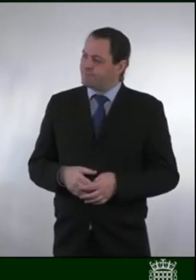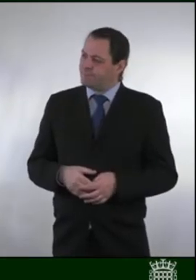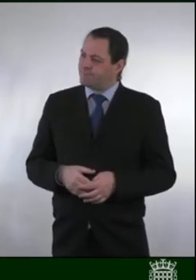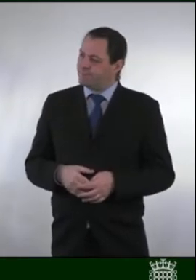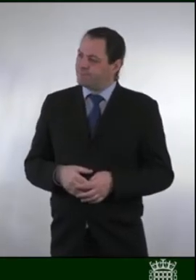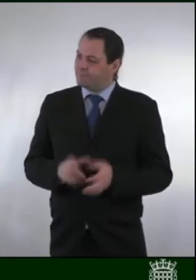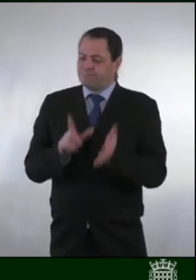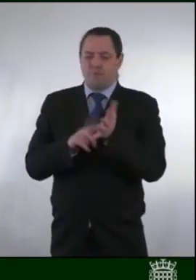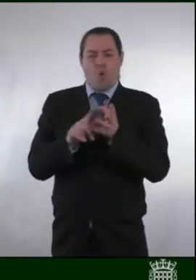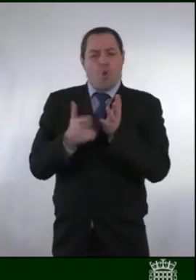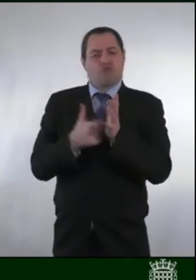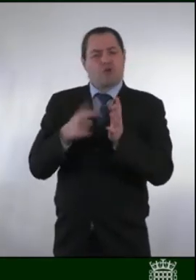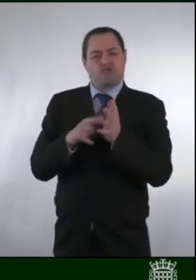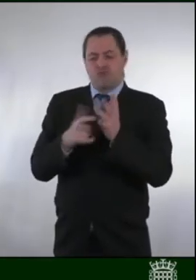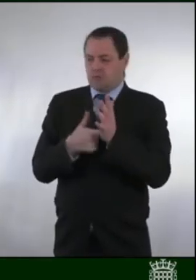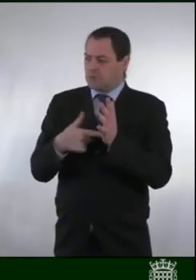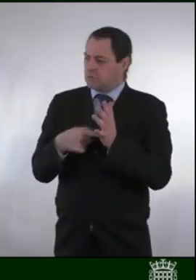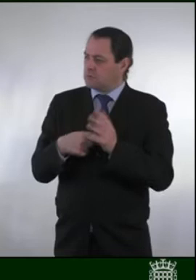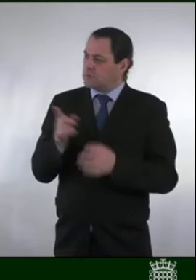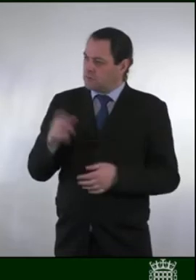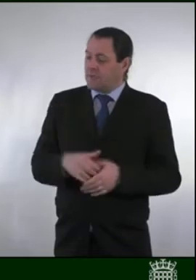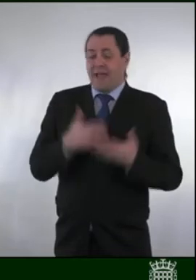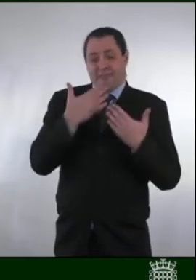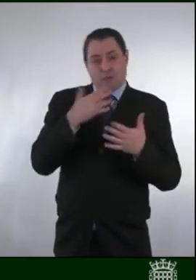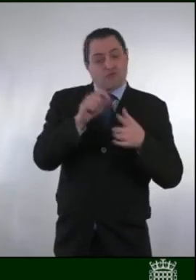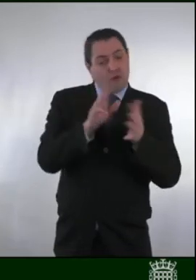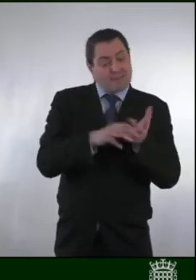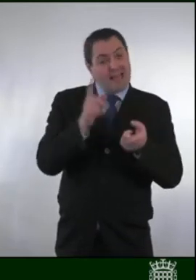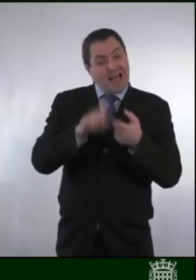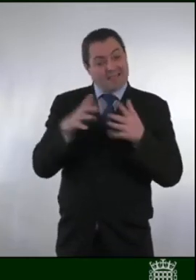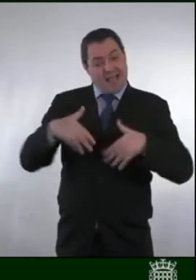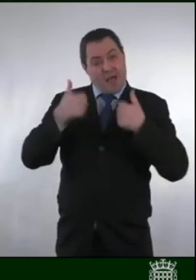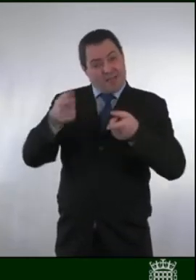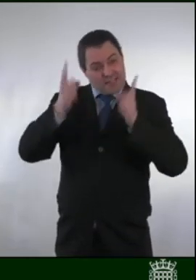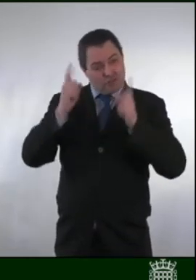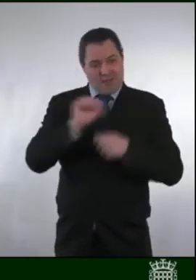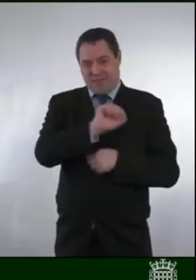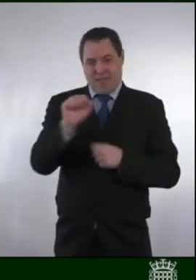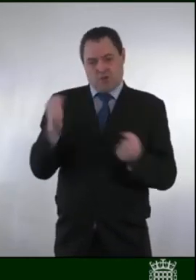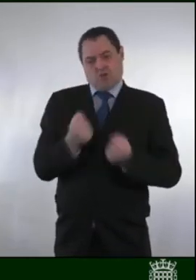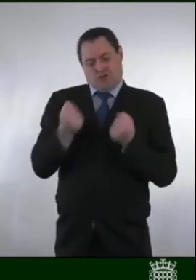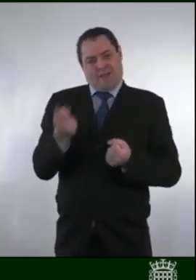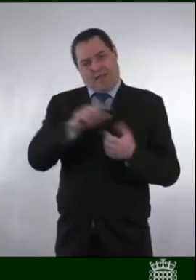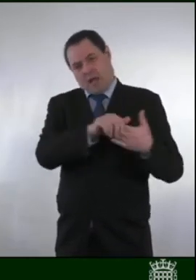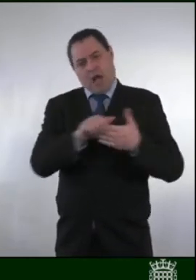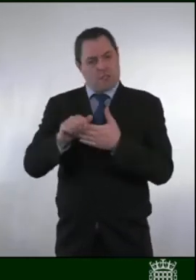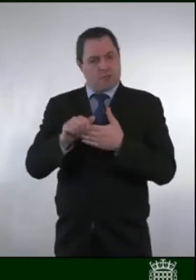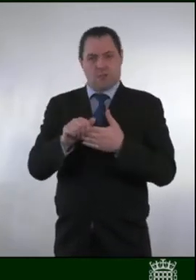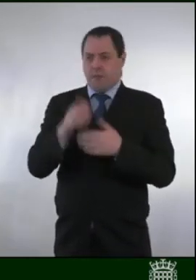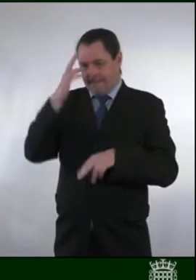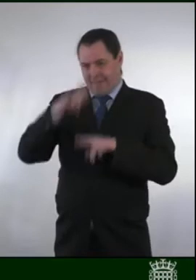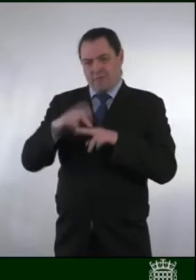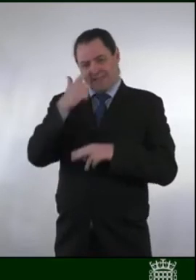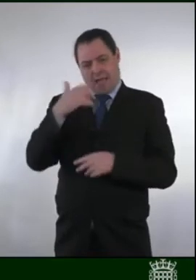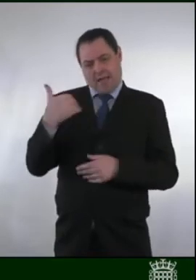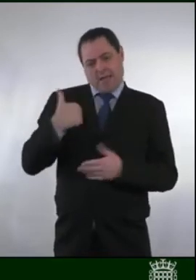Thank you, Mr. Speaker. And can I thank the Prime Minister and the Health Secretary for the recent strengthened guidance to allow parents access to neonatal